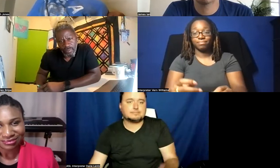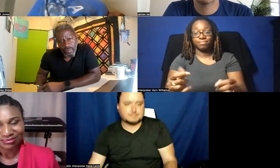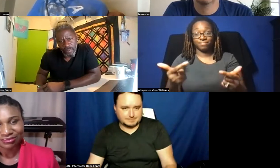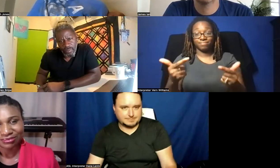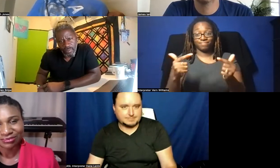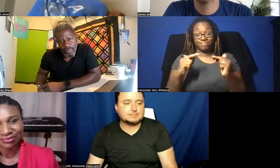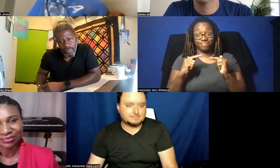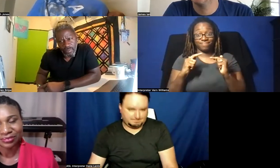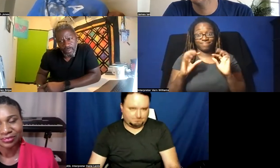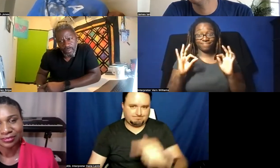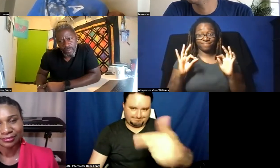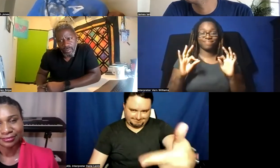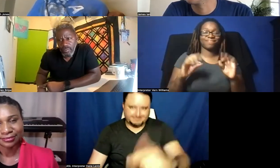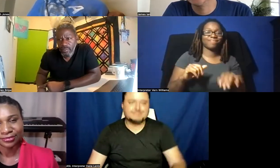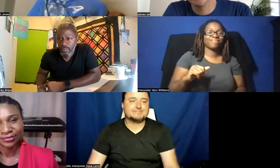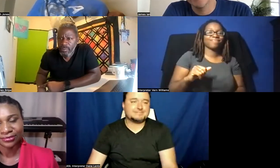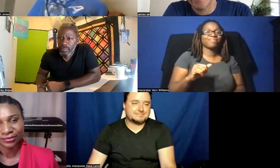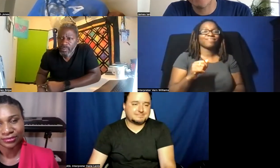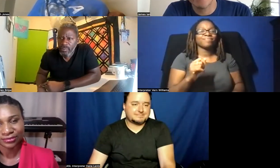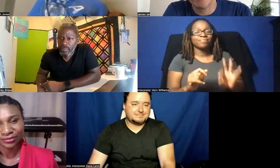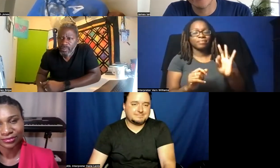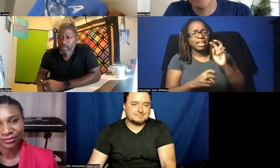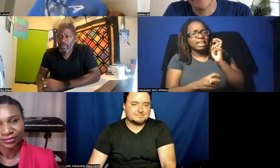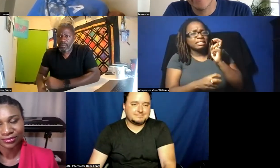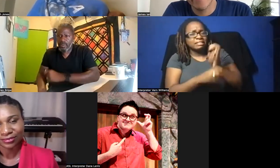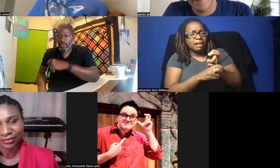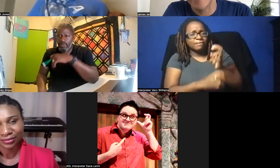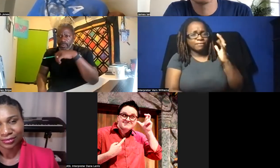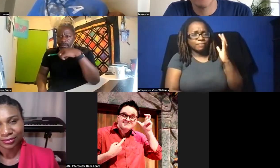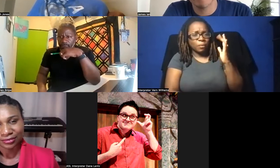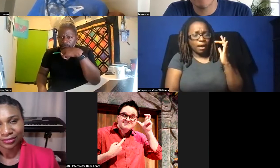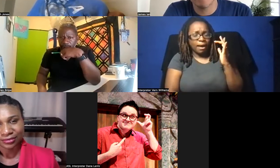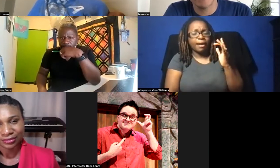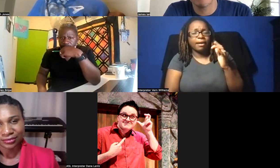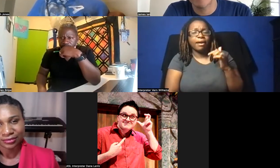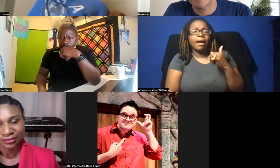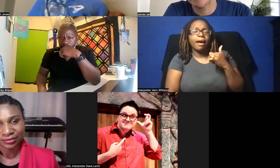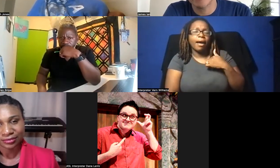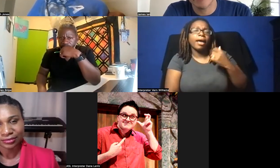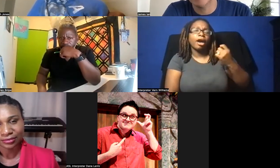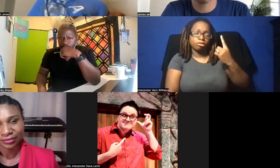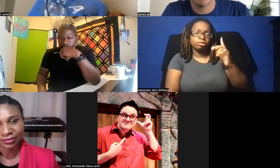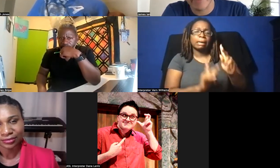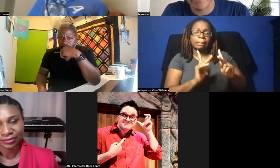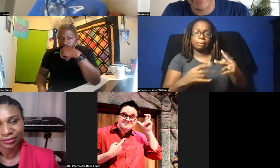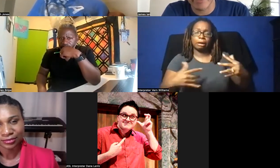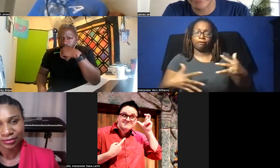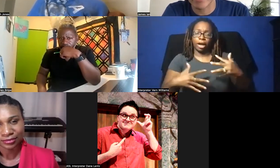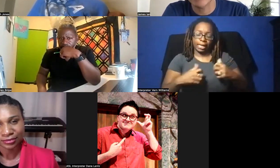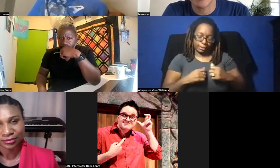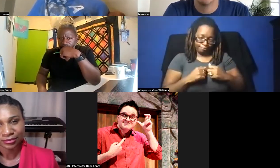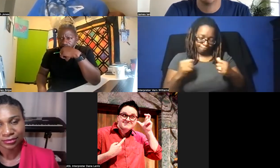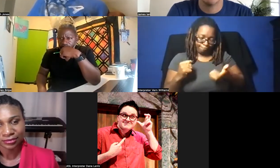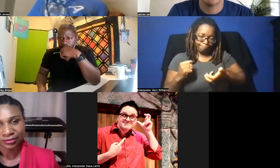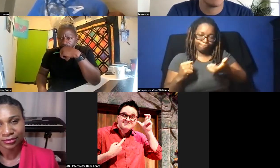It's tough because I think I understand people being afraid to display their disability or